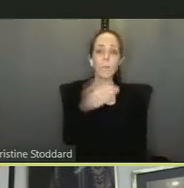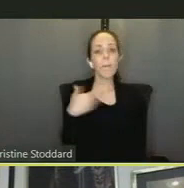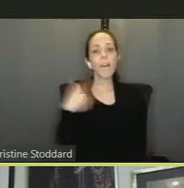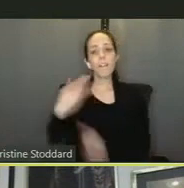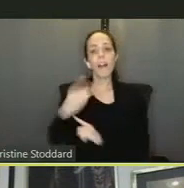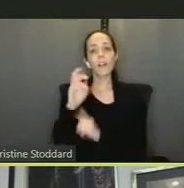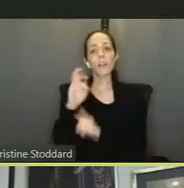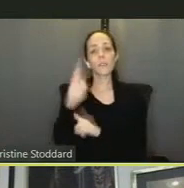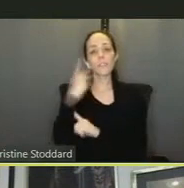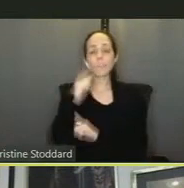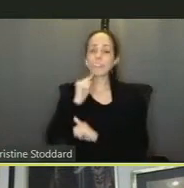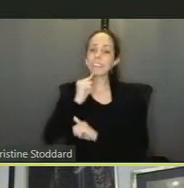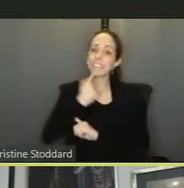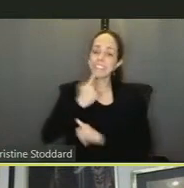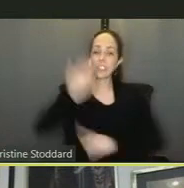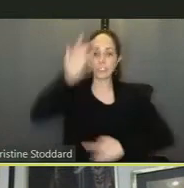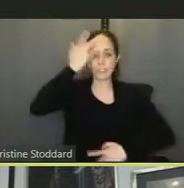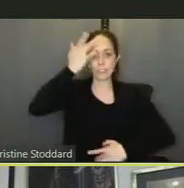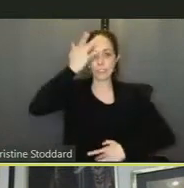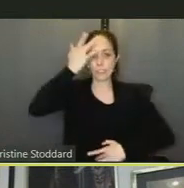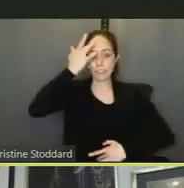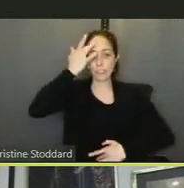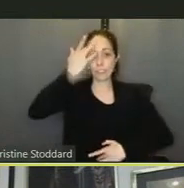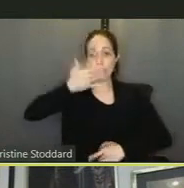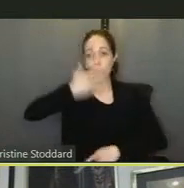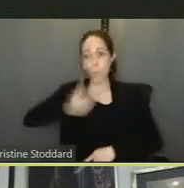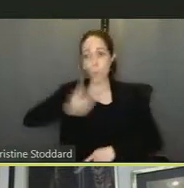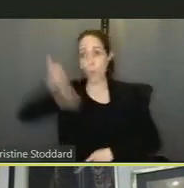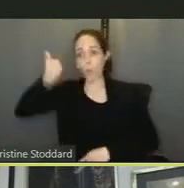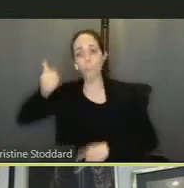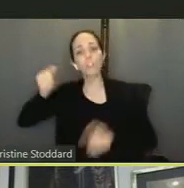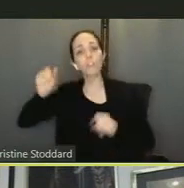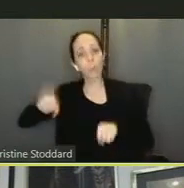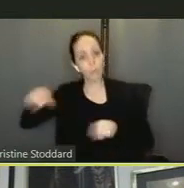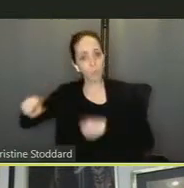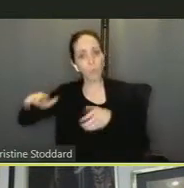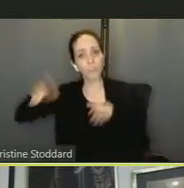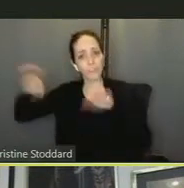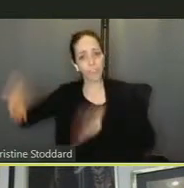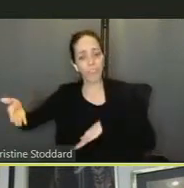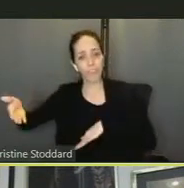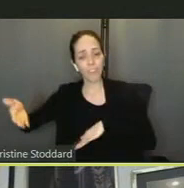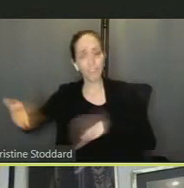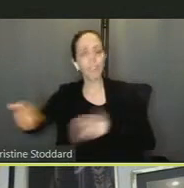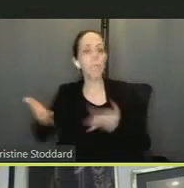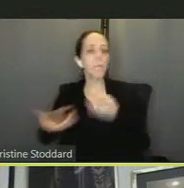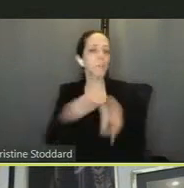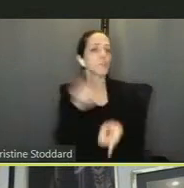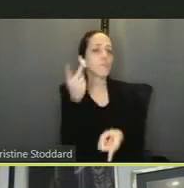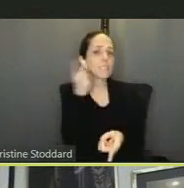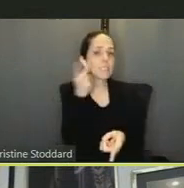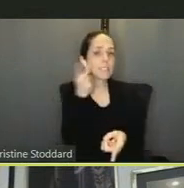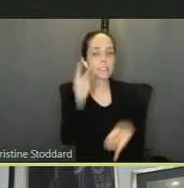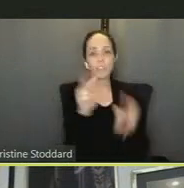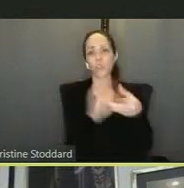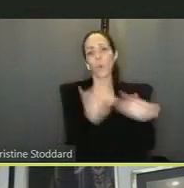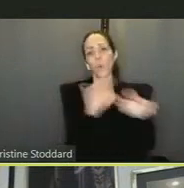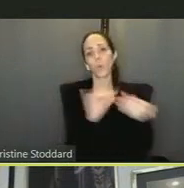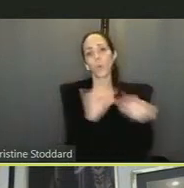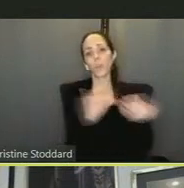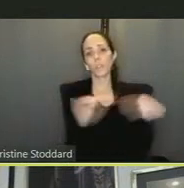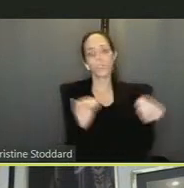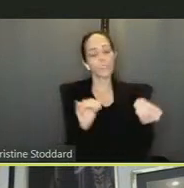and on the older side, death. And you've seen probably a lot of these stories about these